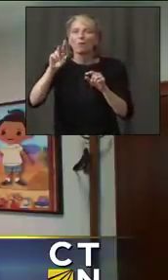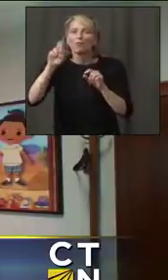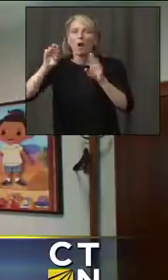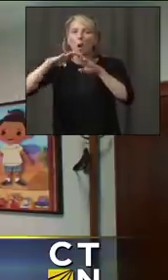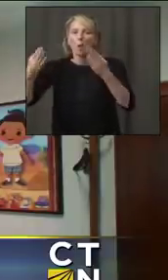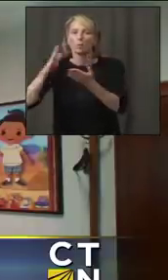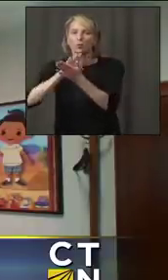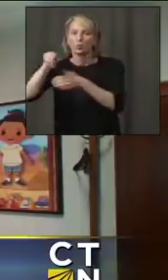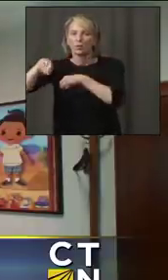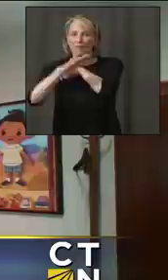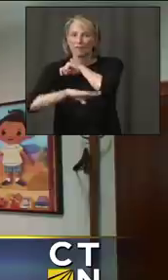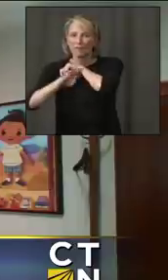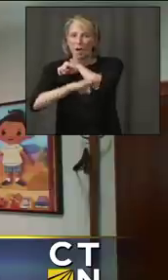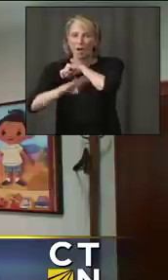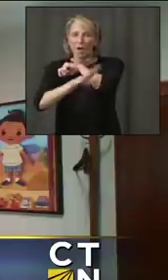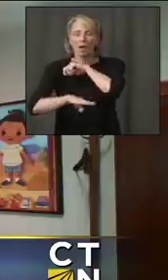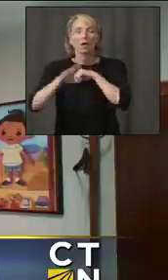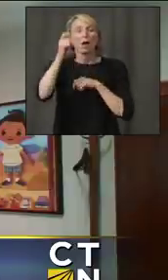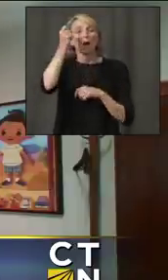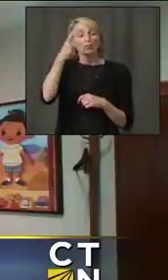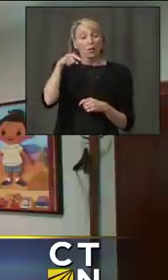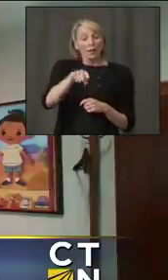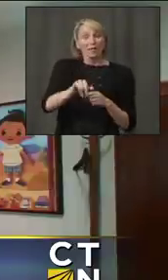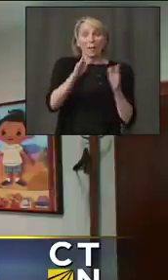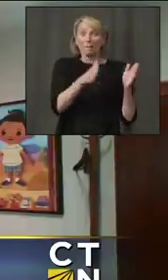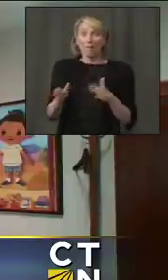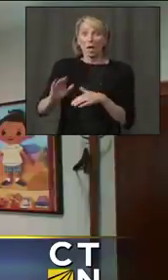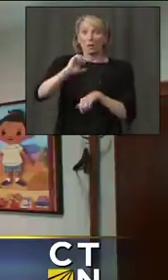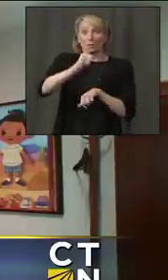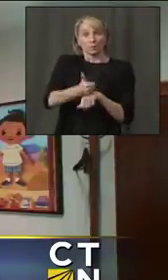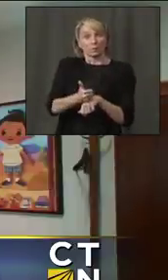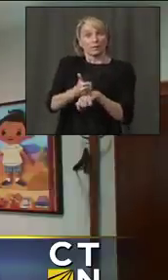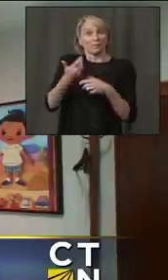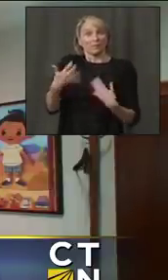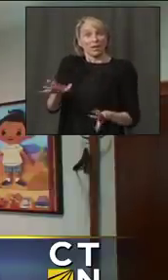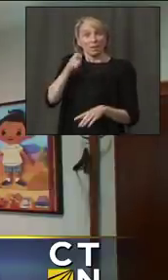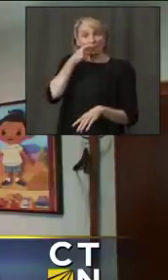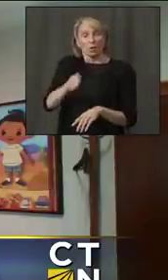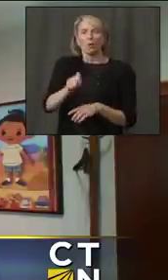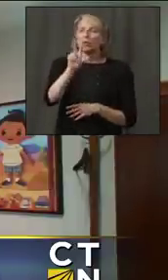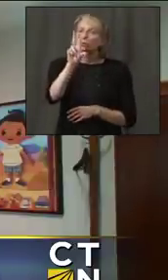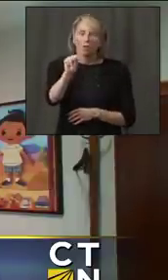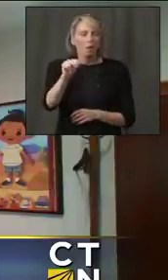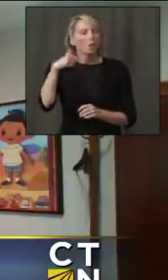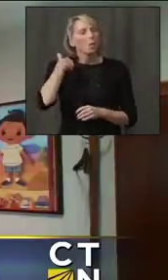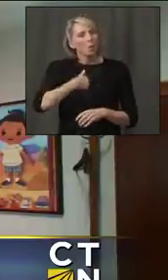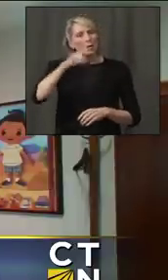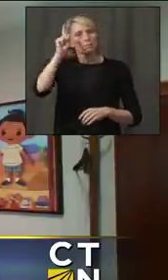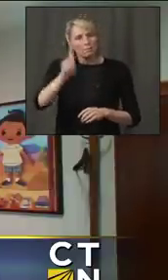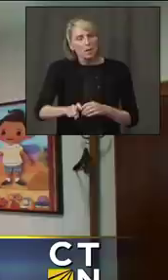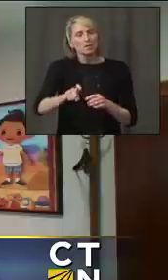written on, unless we're able to adjust based on what the needs are in Connecticut, and that's what we plan to do.